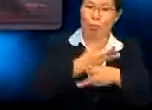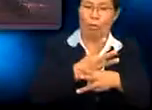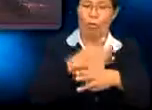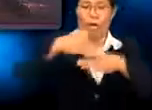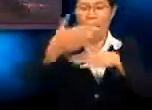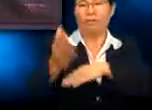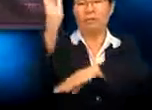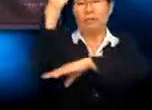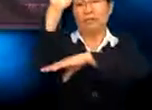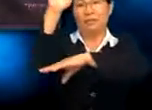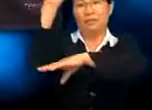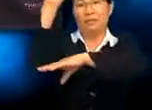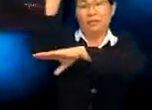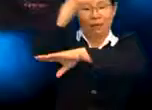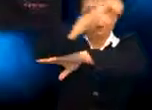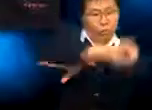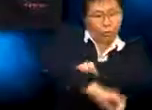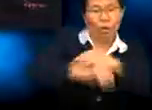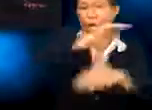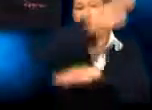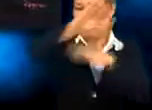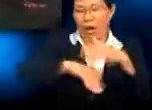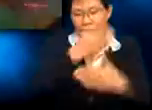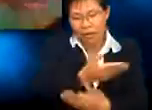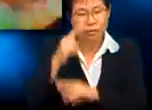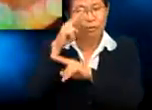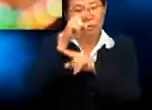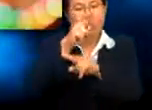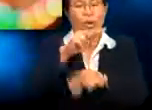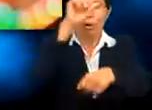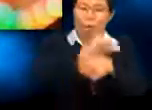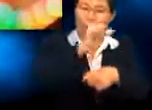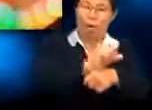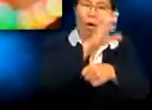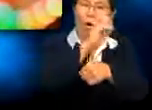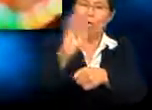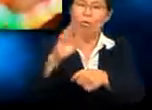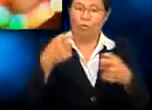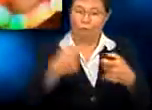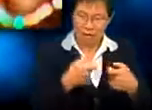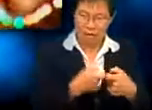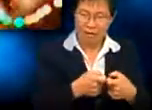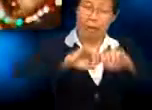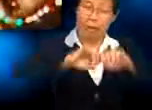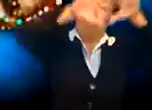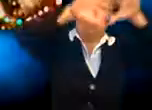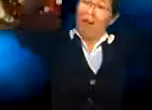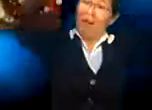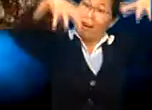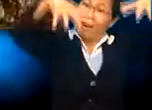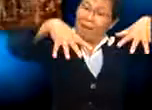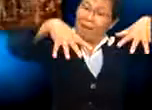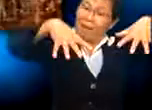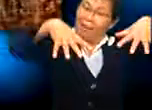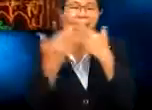after the sun goes down. Everything you see is the work of electricity. The bright lights,